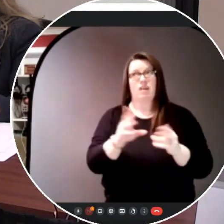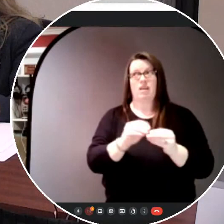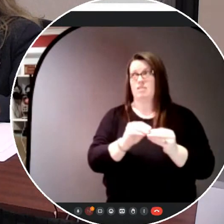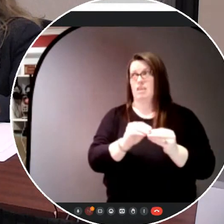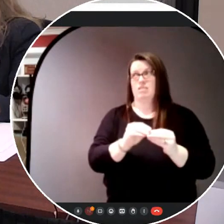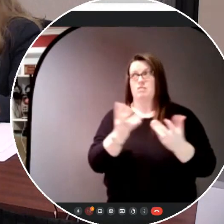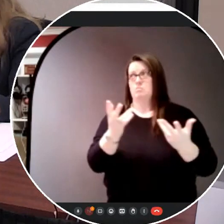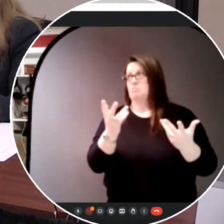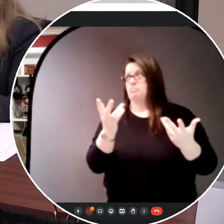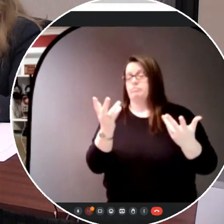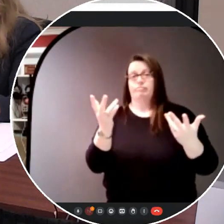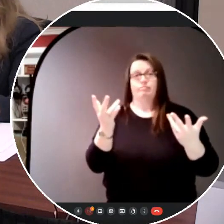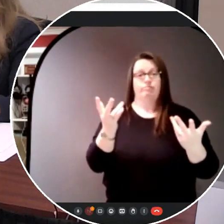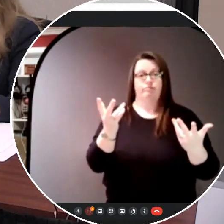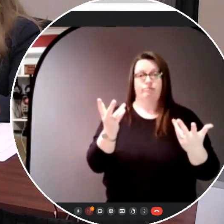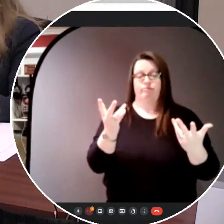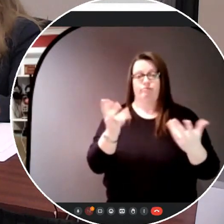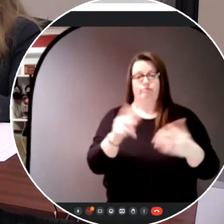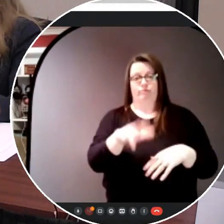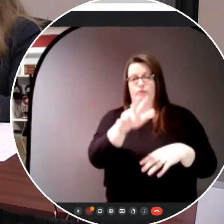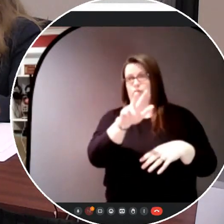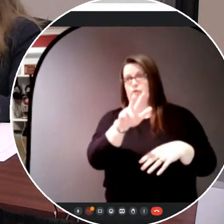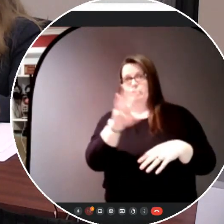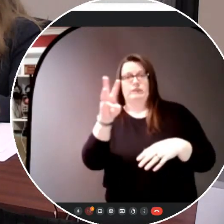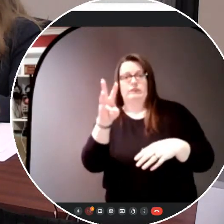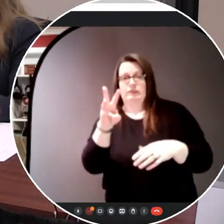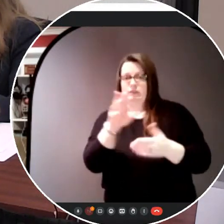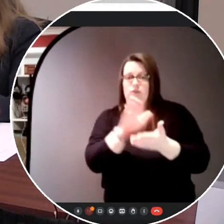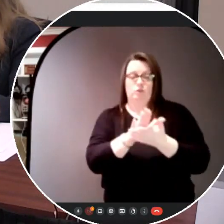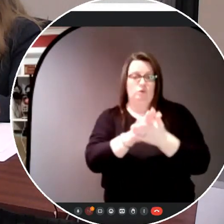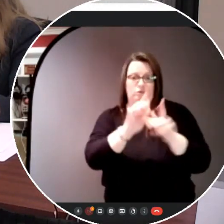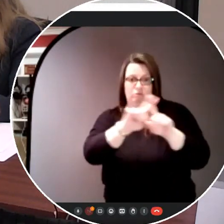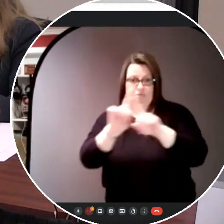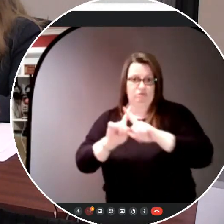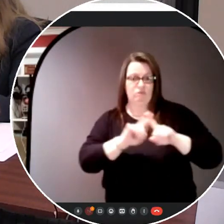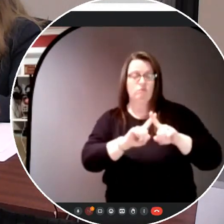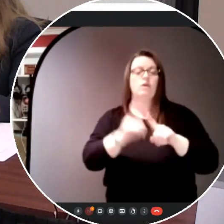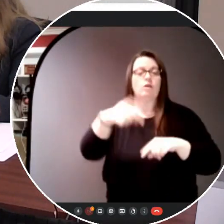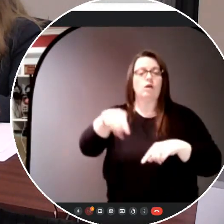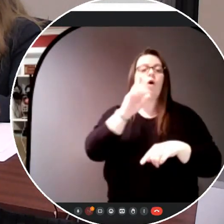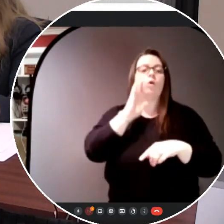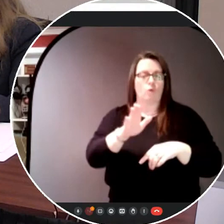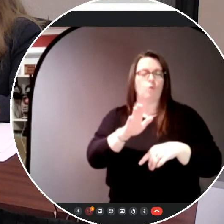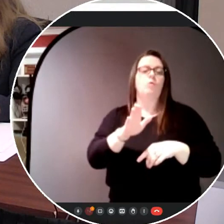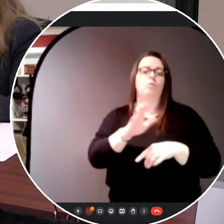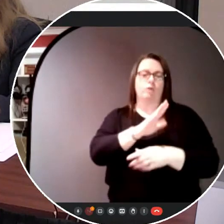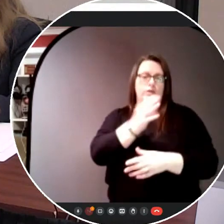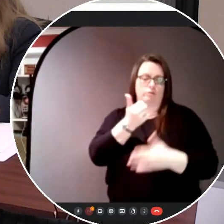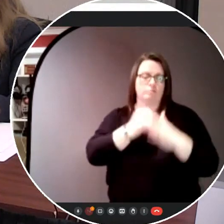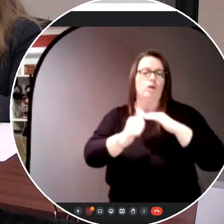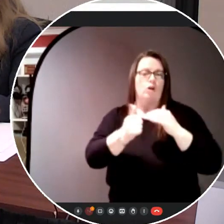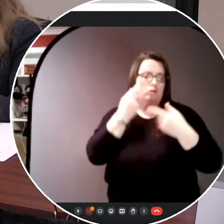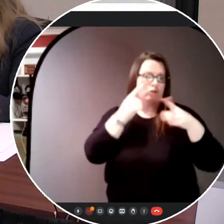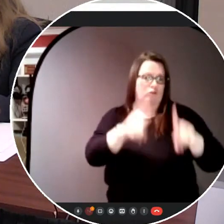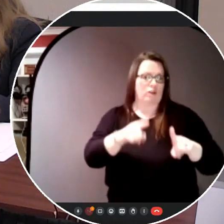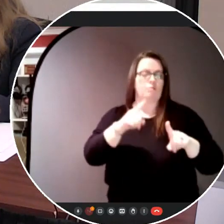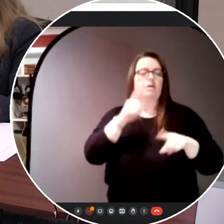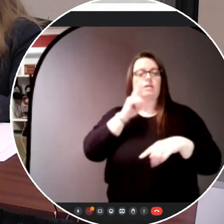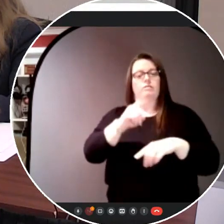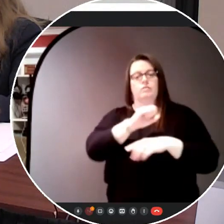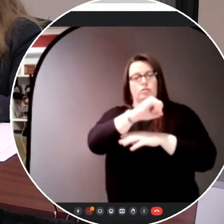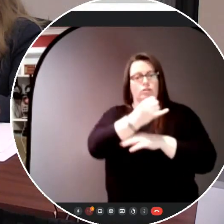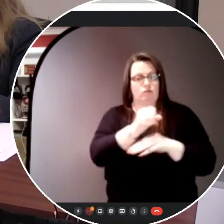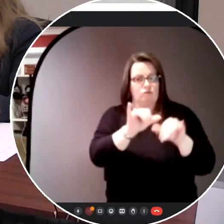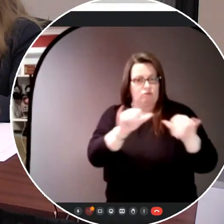agreement, future schools will be covered by a settlement agreement with the Episcopal Corporation for St. John's, subject to the guiding principles